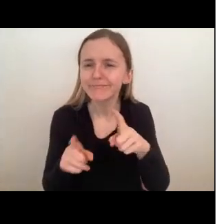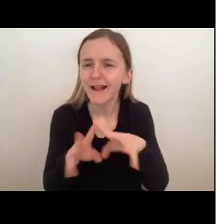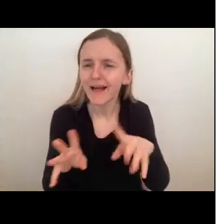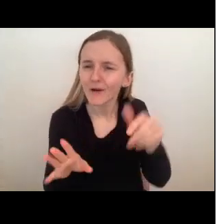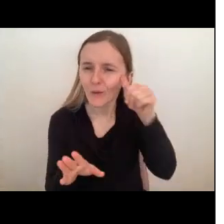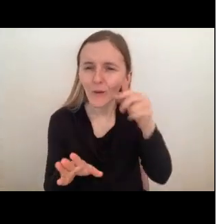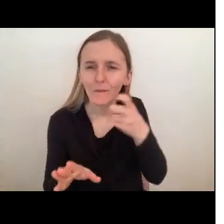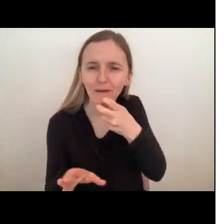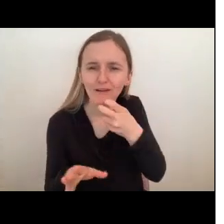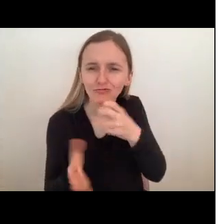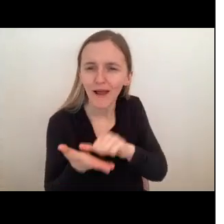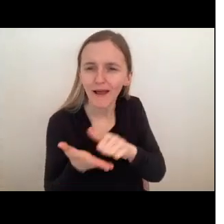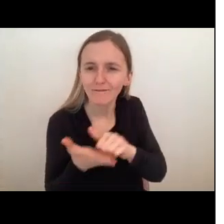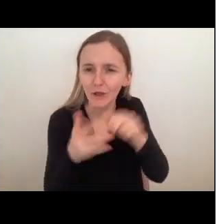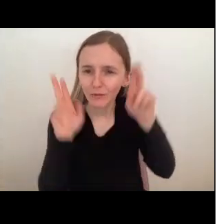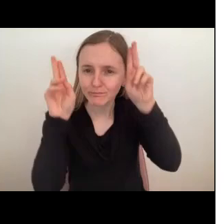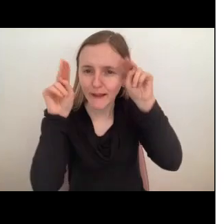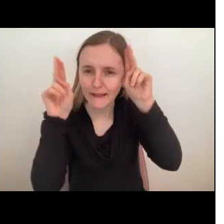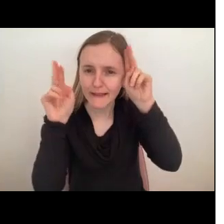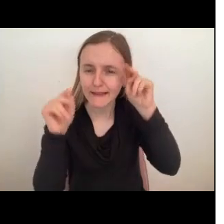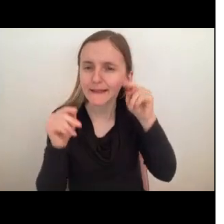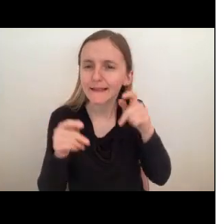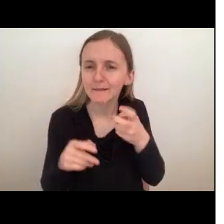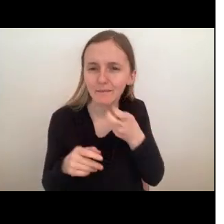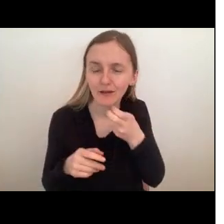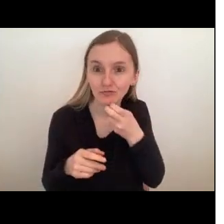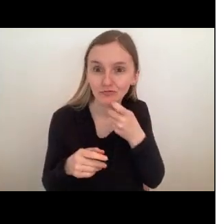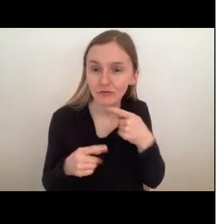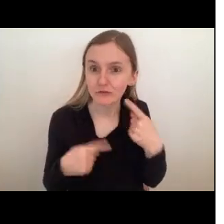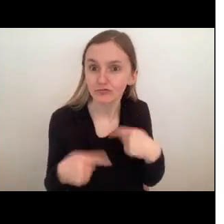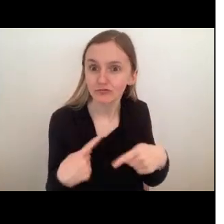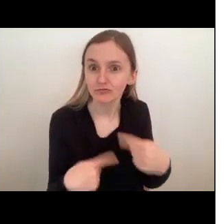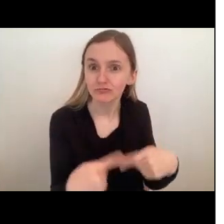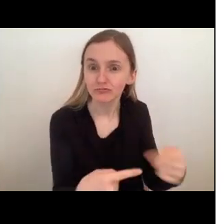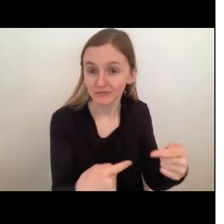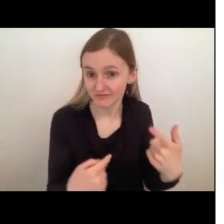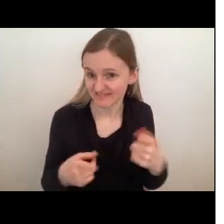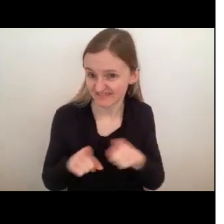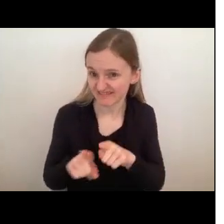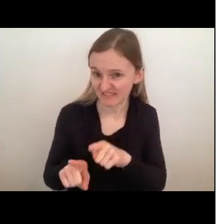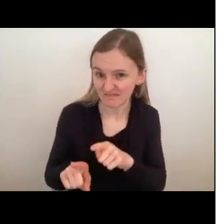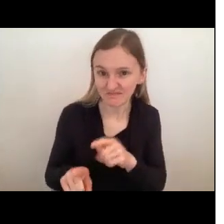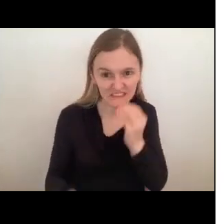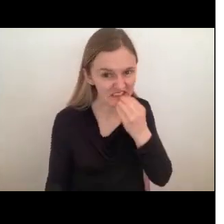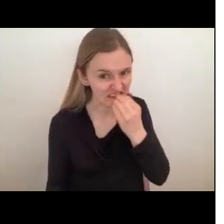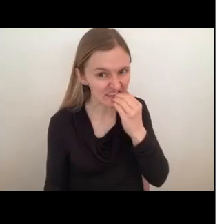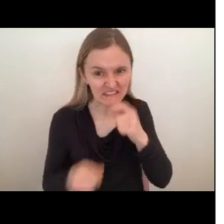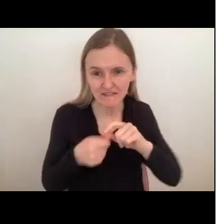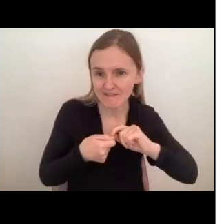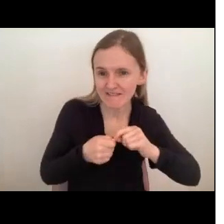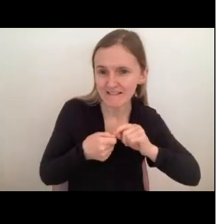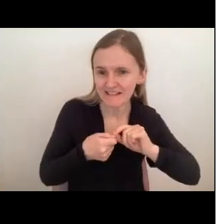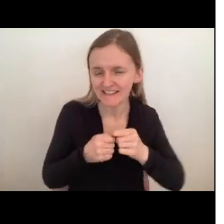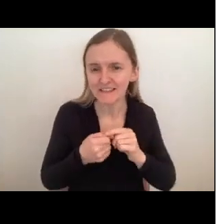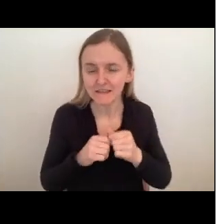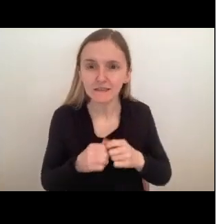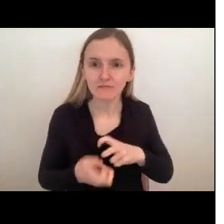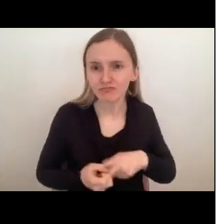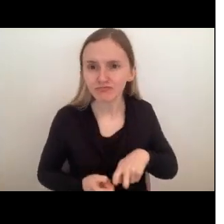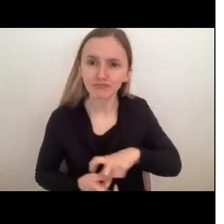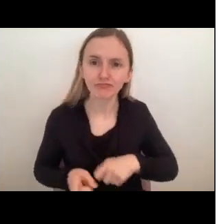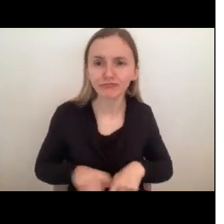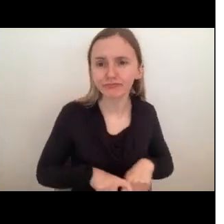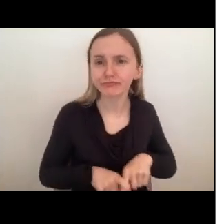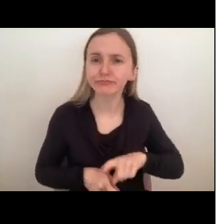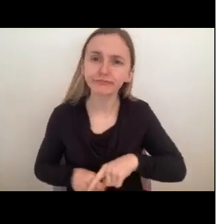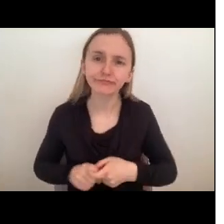the go. We might see them always fidgeting, always touching things, always fiddling, nail biting, skin picking, always swinging